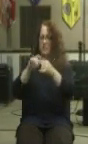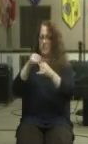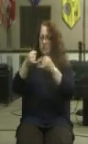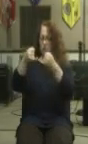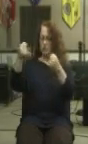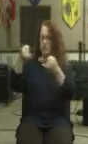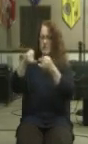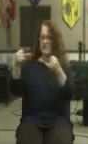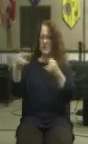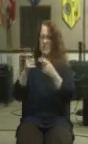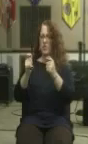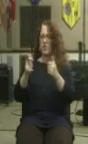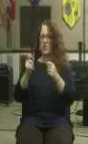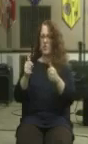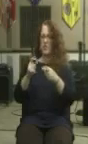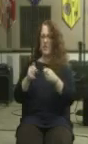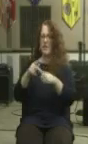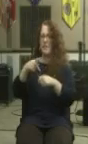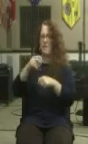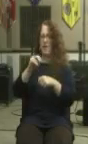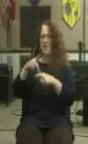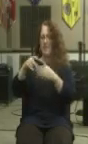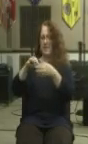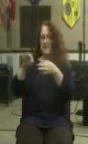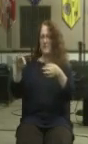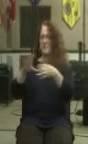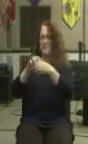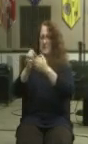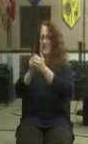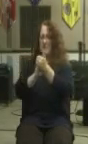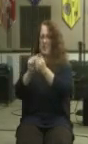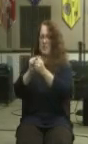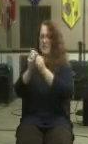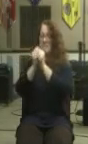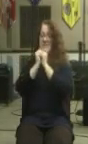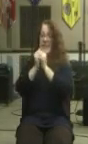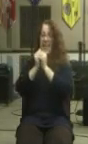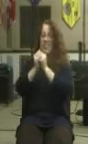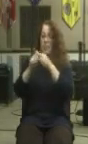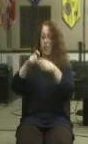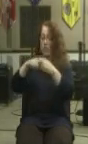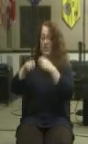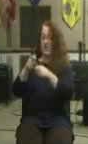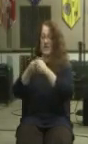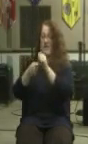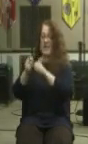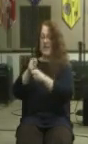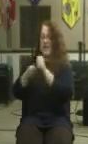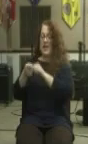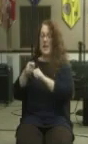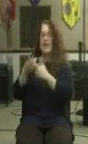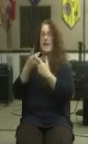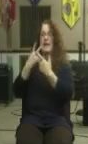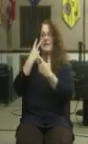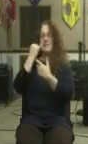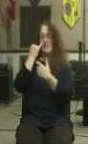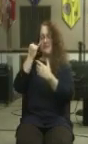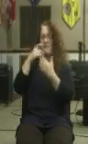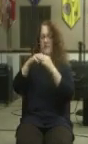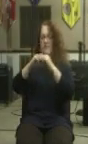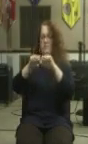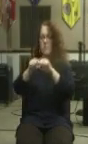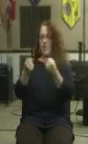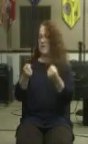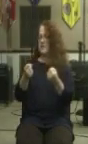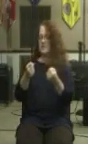You find that each strand in the rope, you can quickly just pop it. But put them all together and try to pop that rope